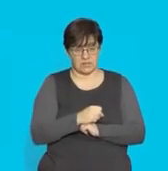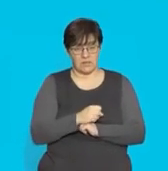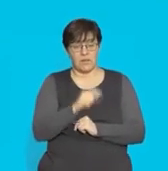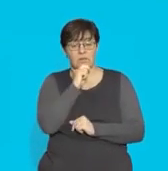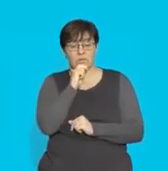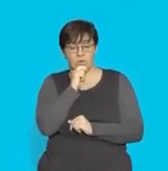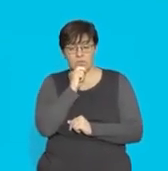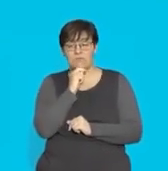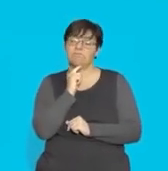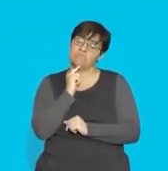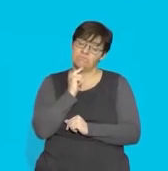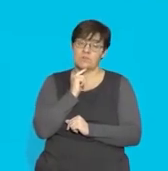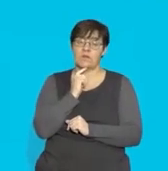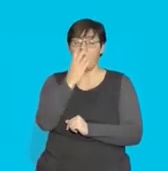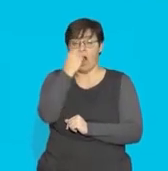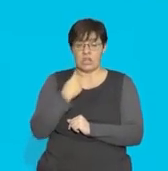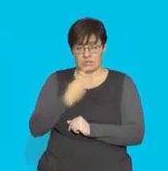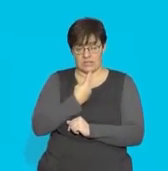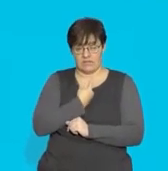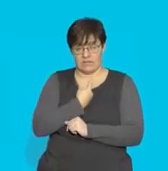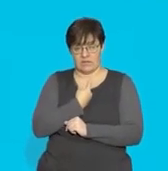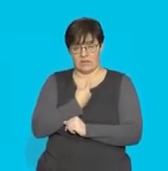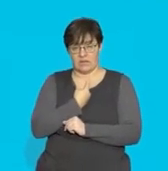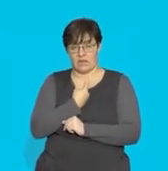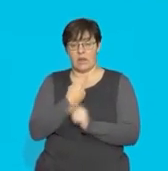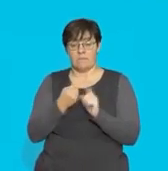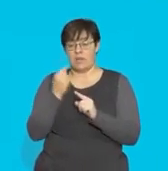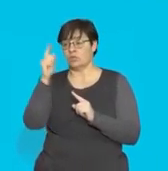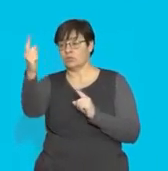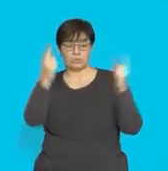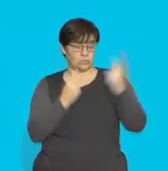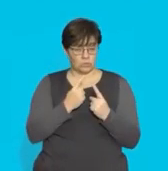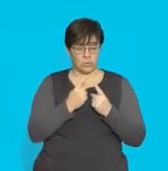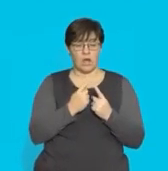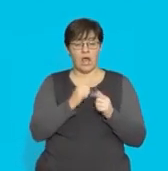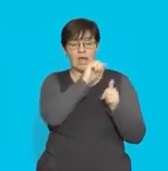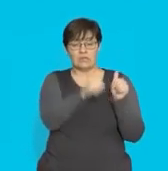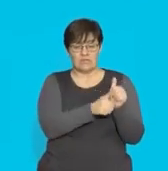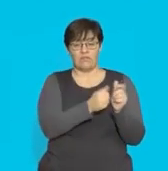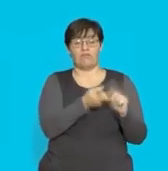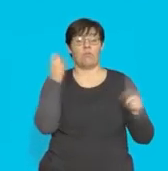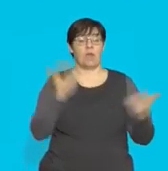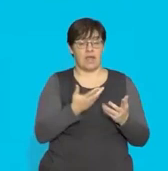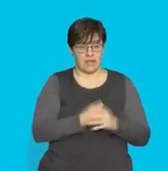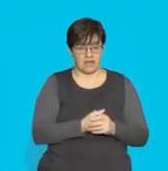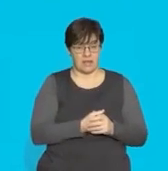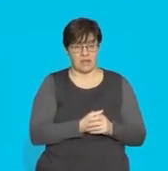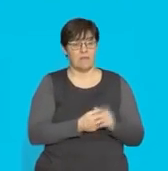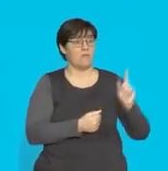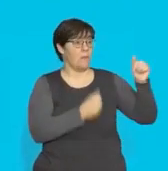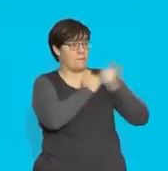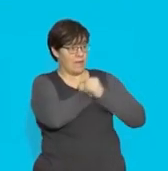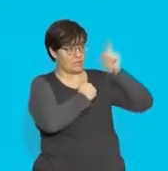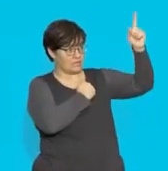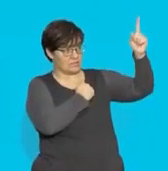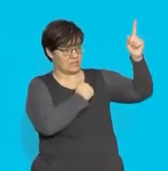use the rationale of asking yourself, where did they get those two recessive alleles from? And that means they would have